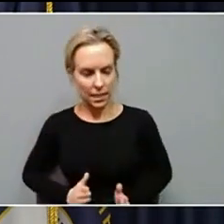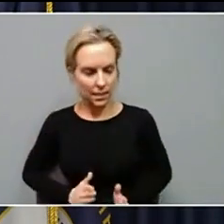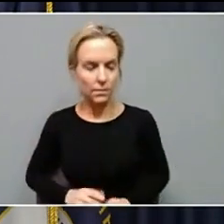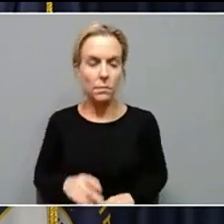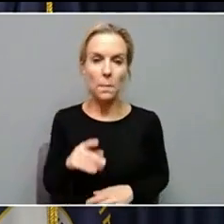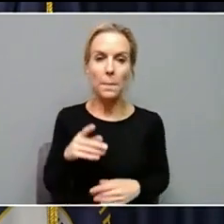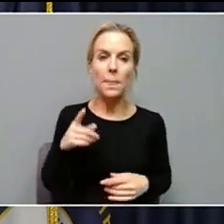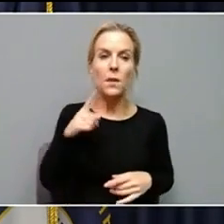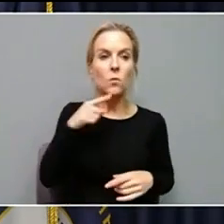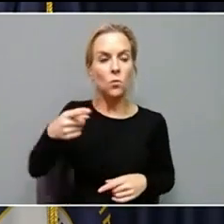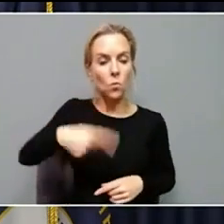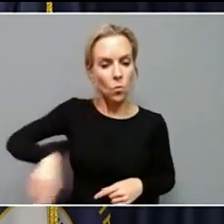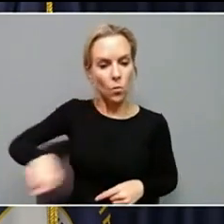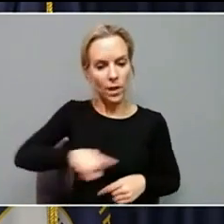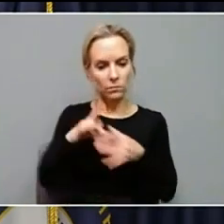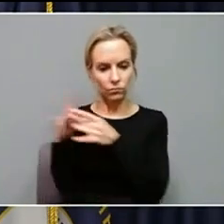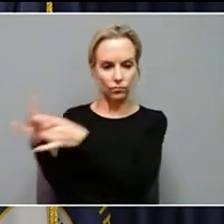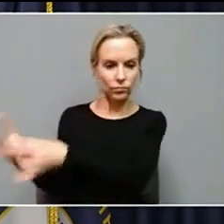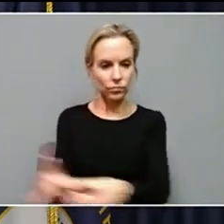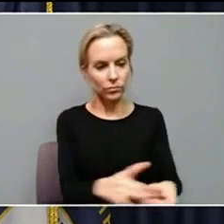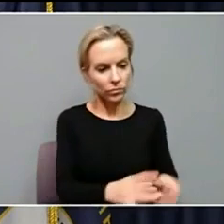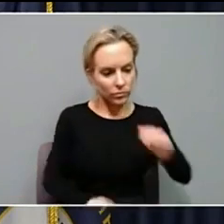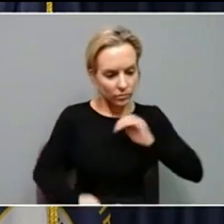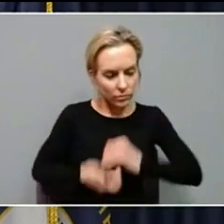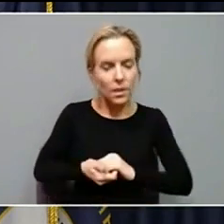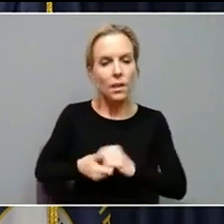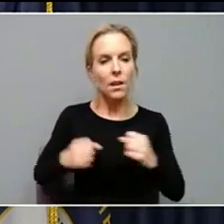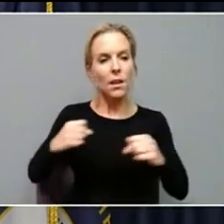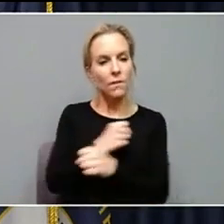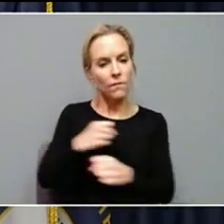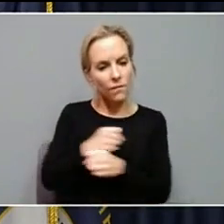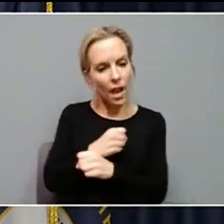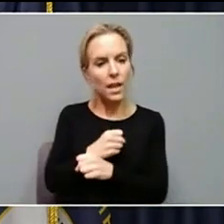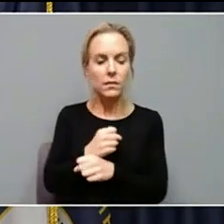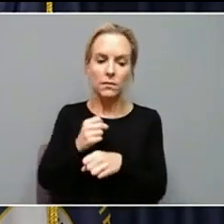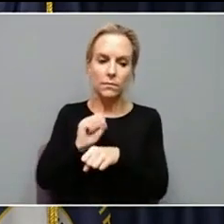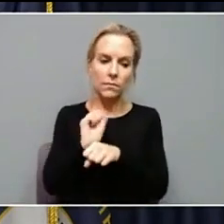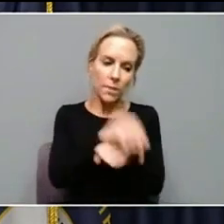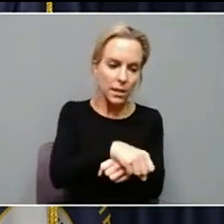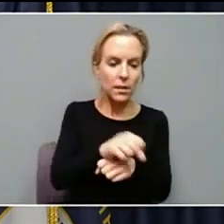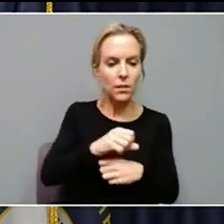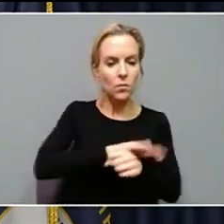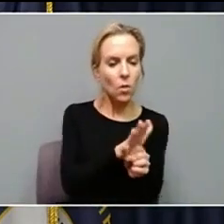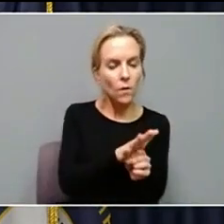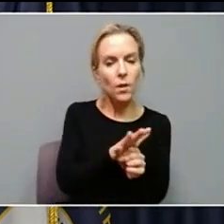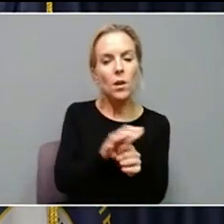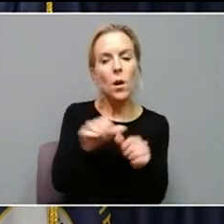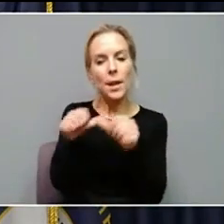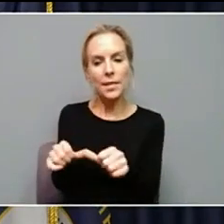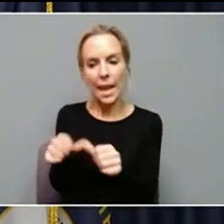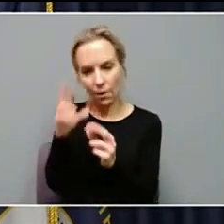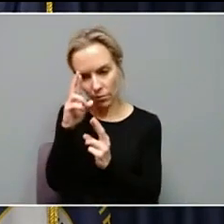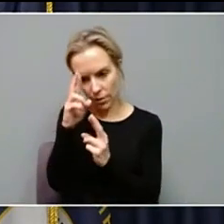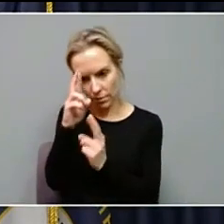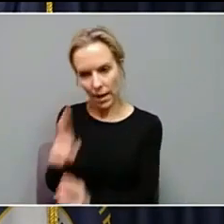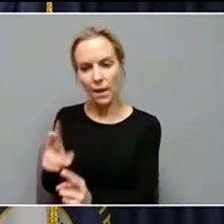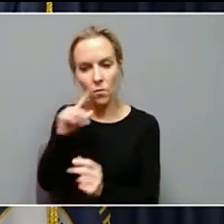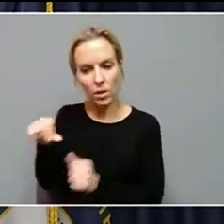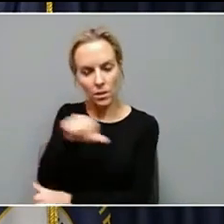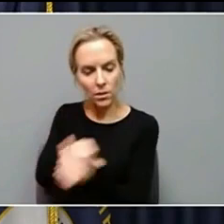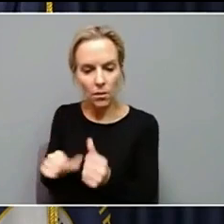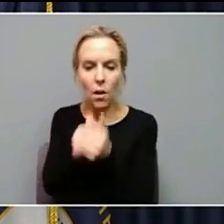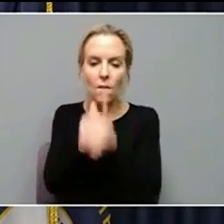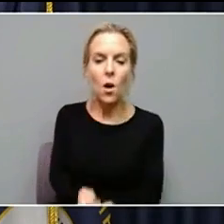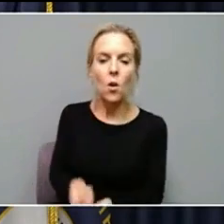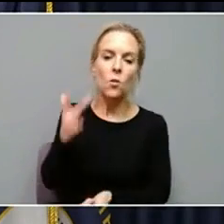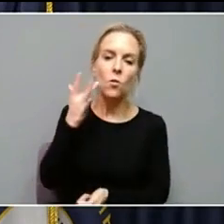fight as Kentuckians against COVID. Maintain our respect for one another, follow the golden rule, and end this